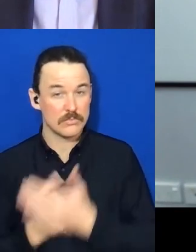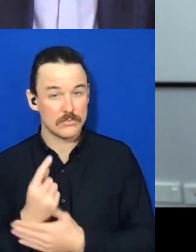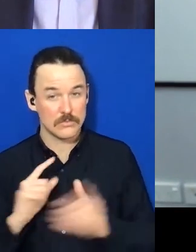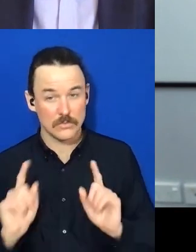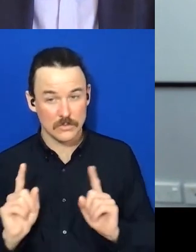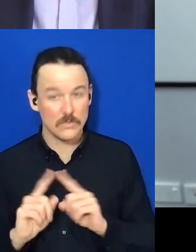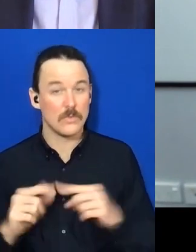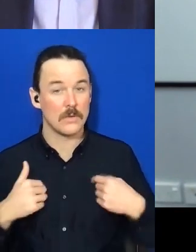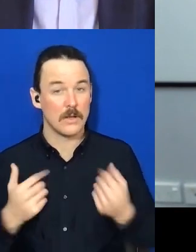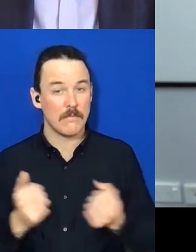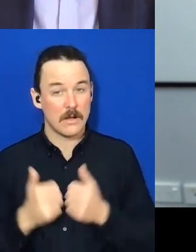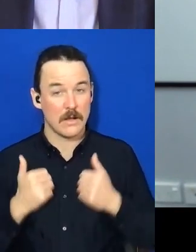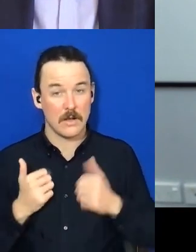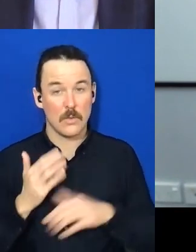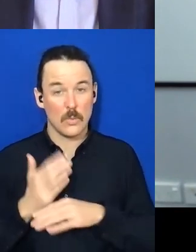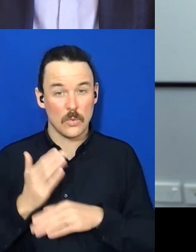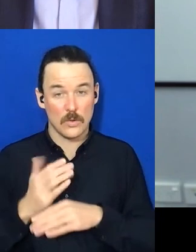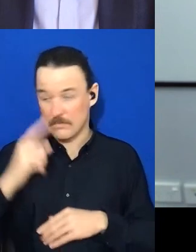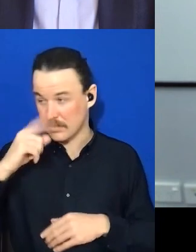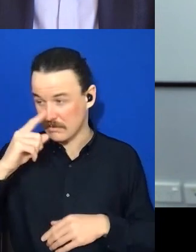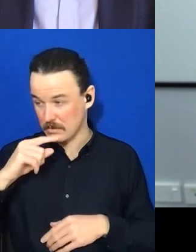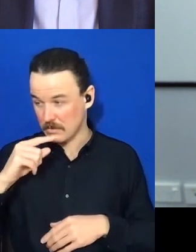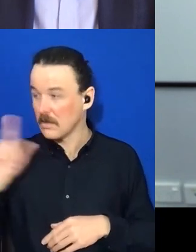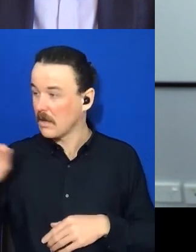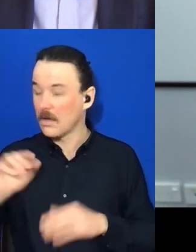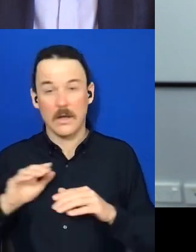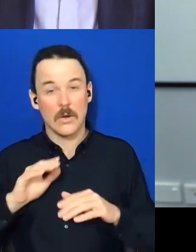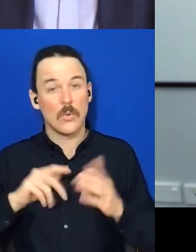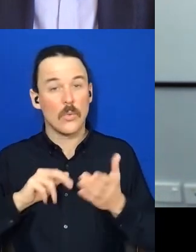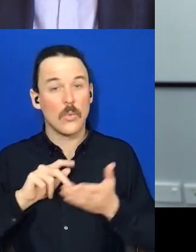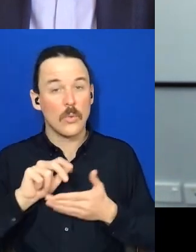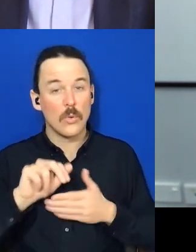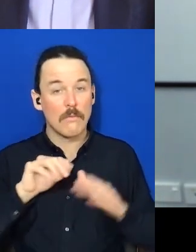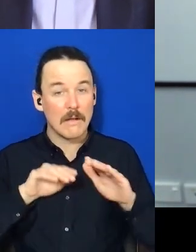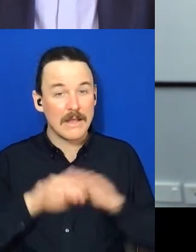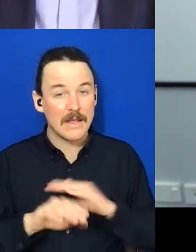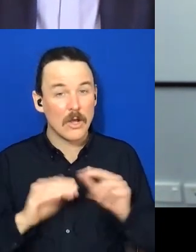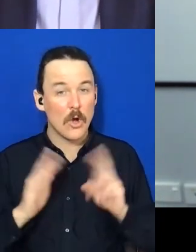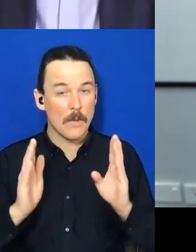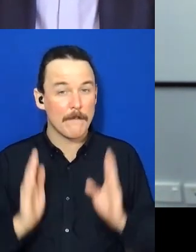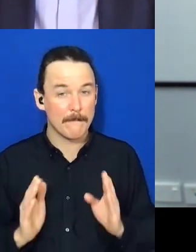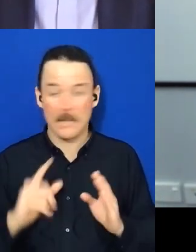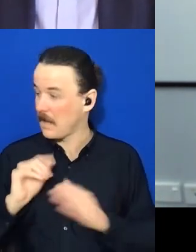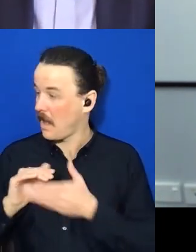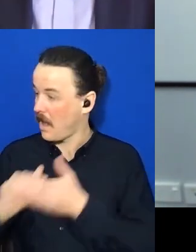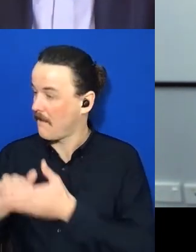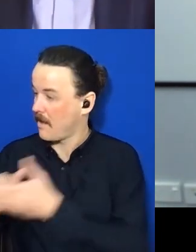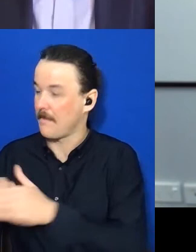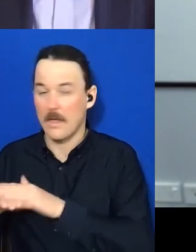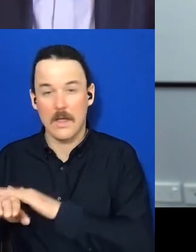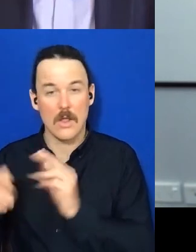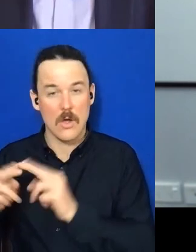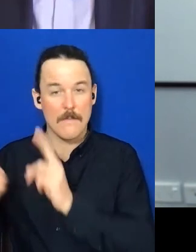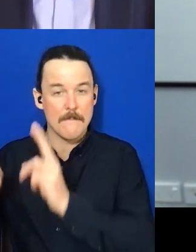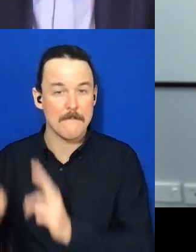standard systemised approach to whānau order, whānau wellbeing. And as Wally said, there's